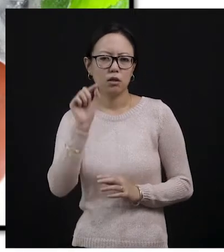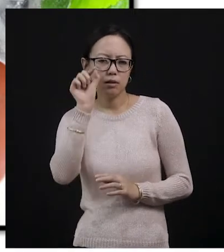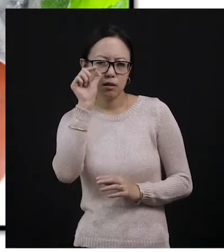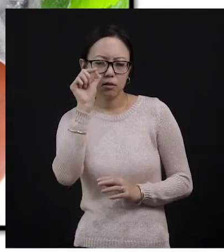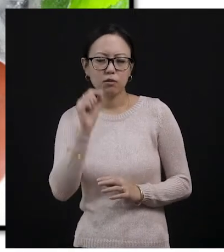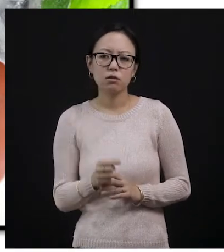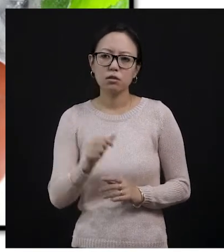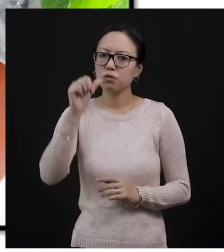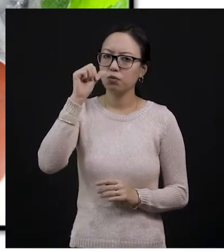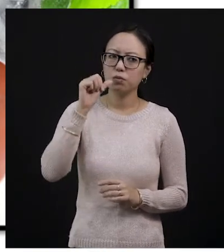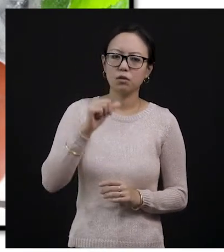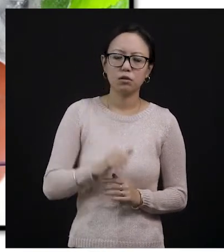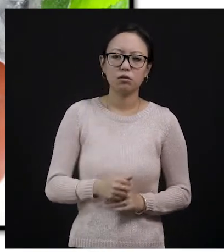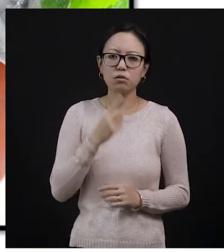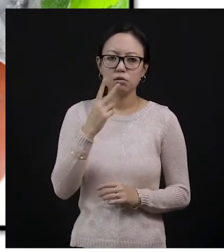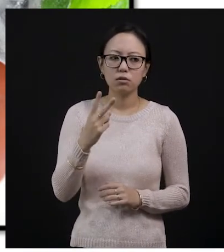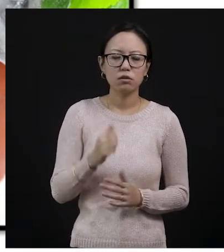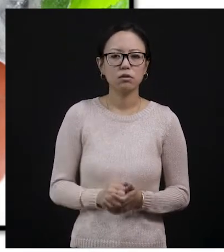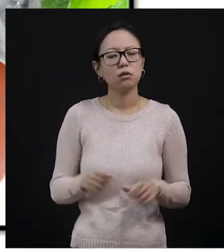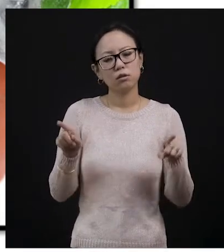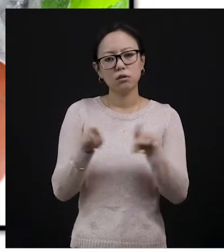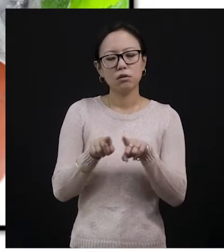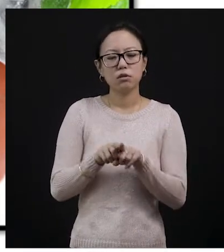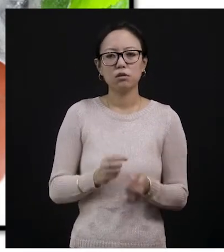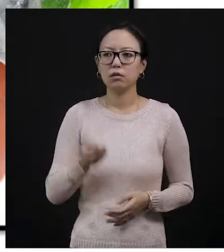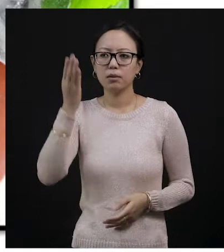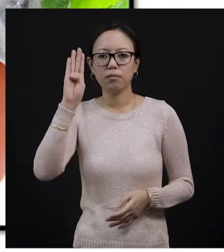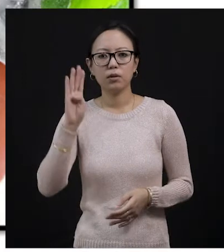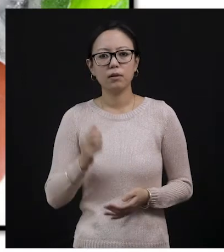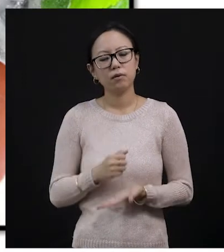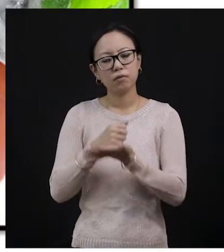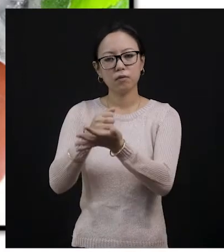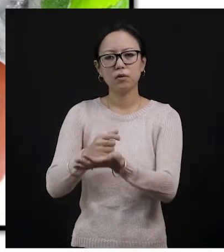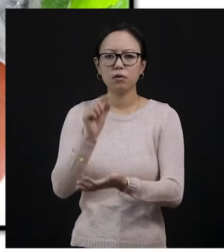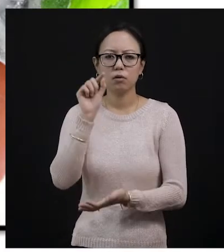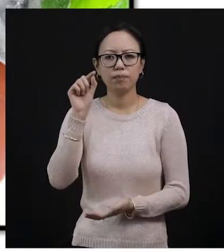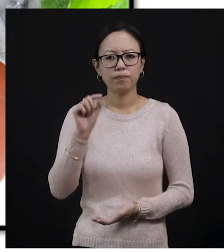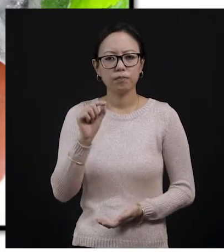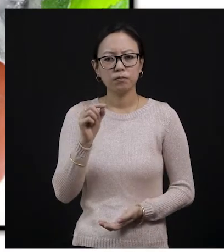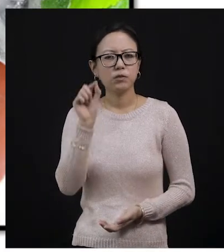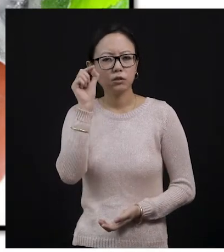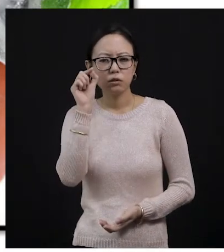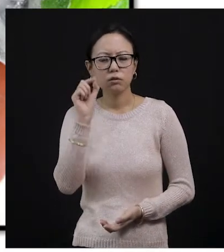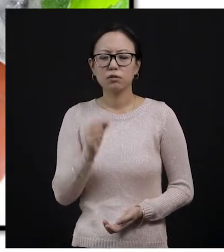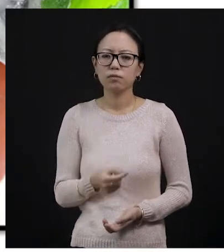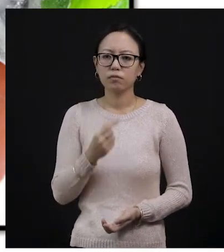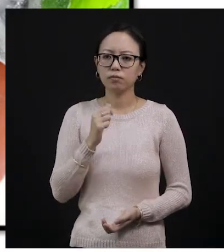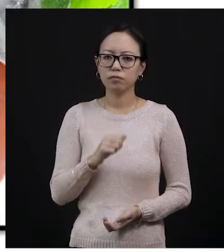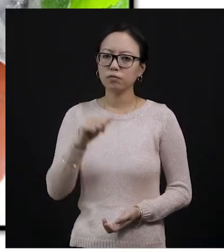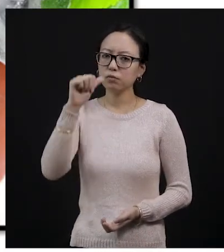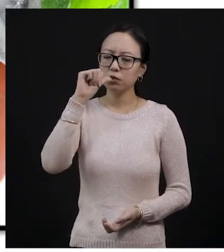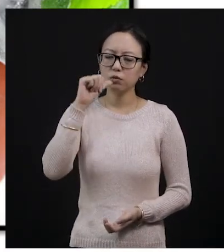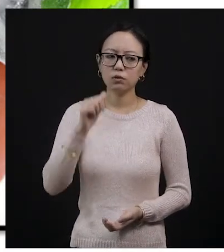the plants or the leaves have given out water, or the leaves is losing water from